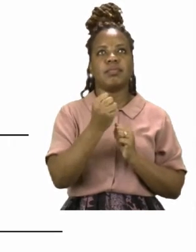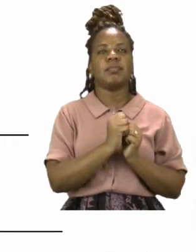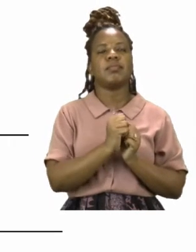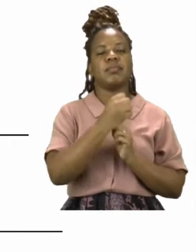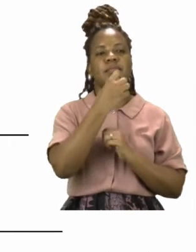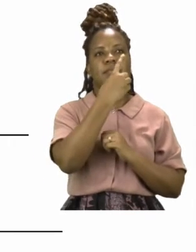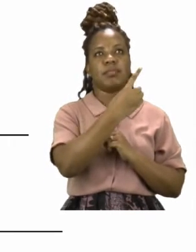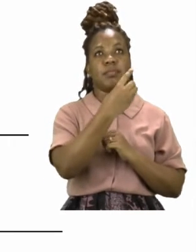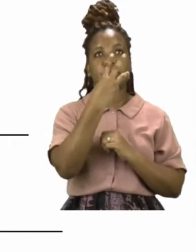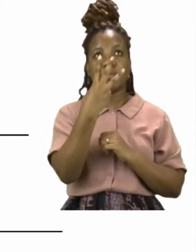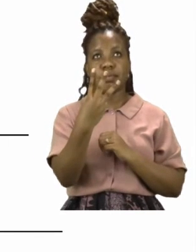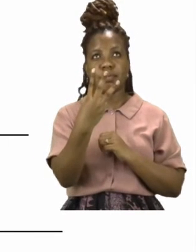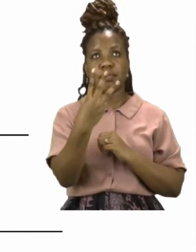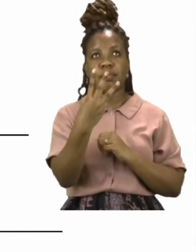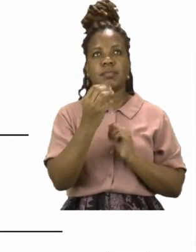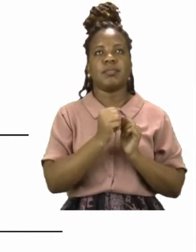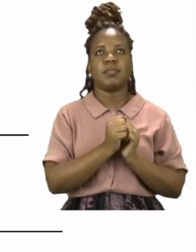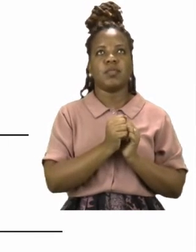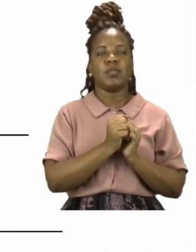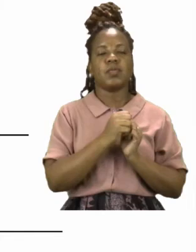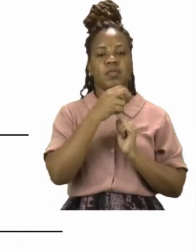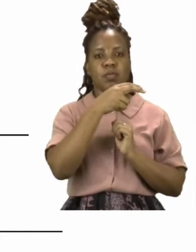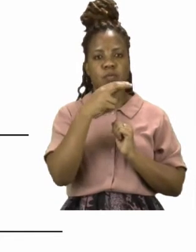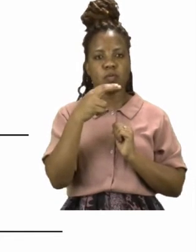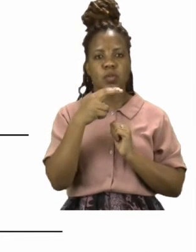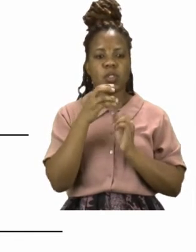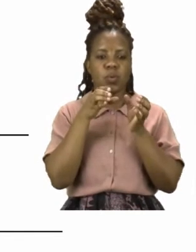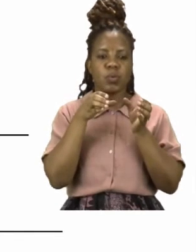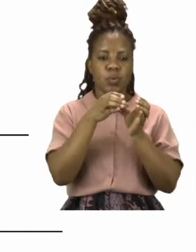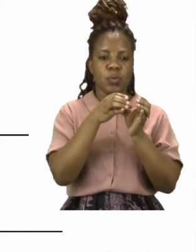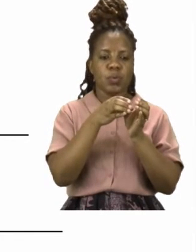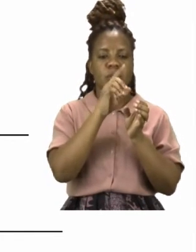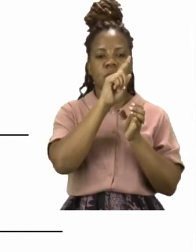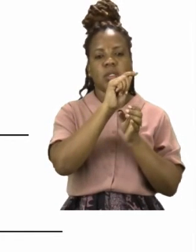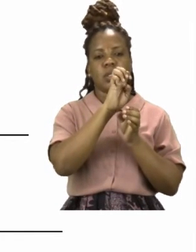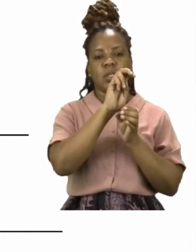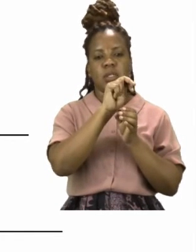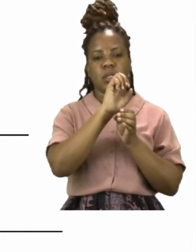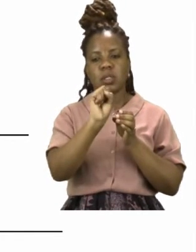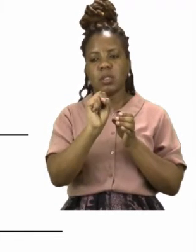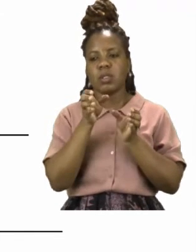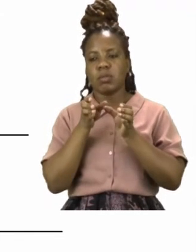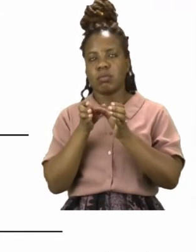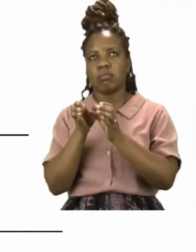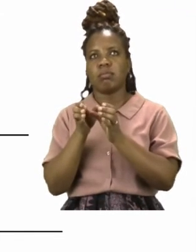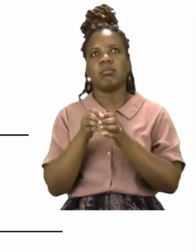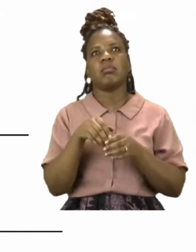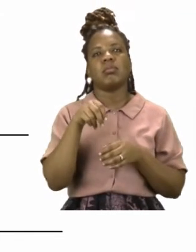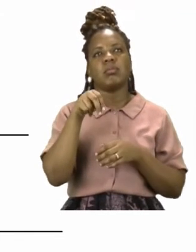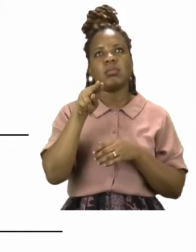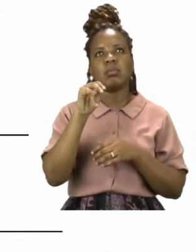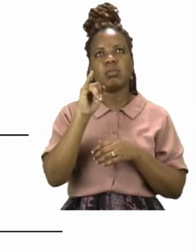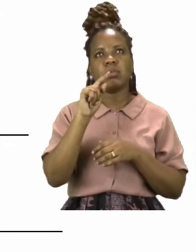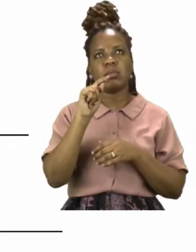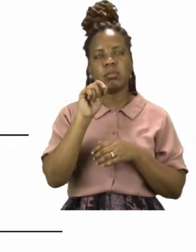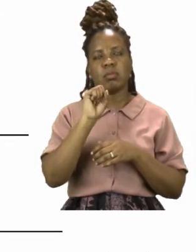aside the tens and the units. So, that means it will say 13 equals